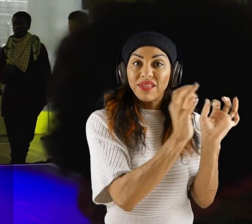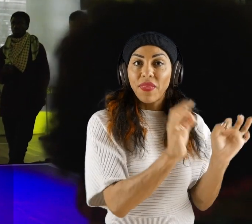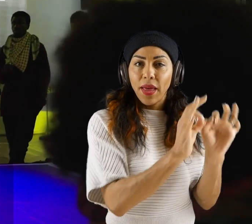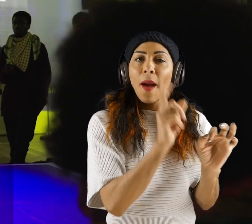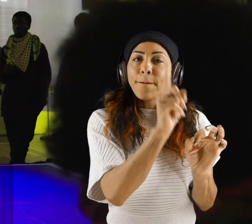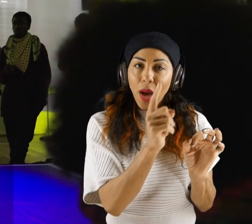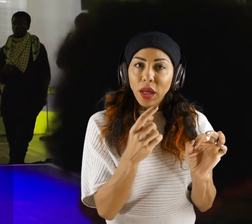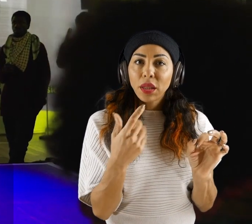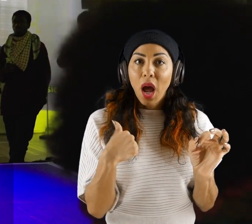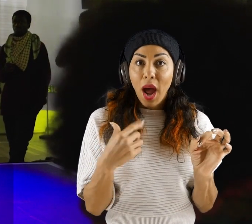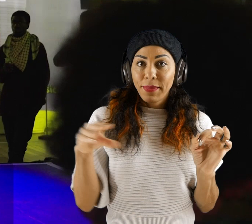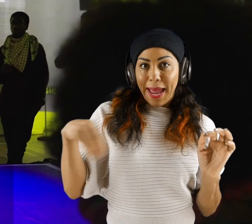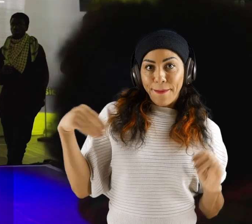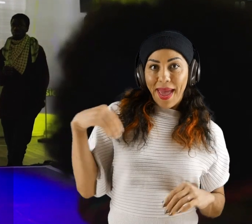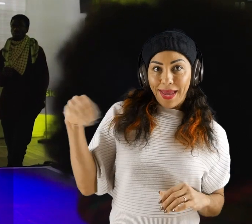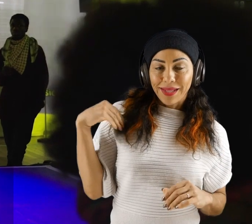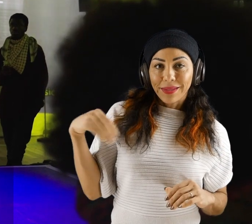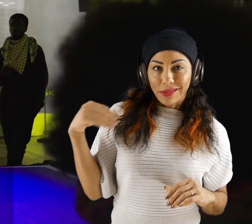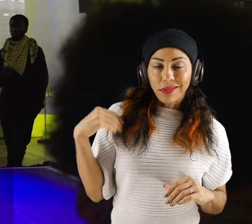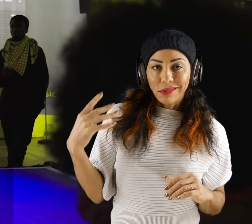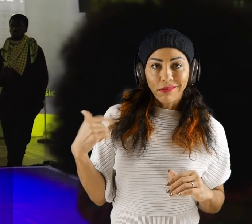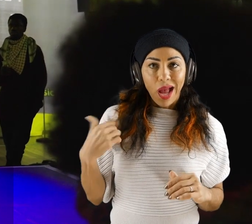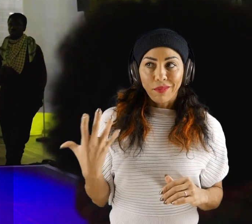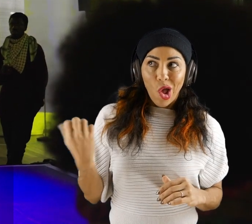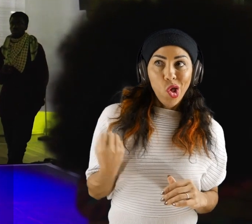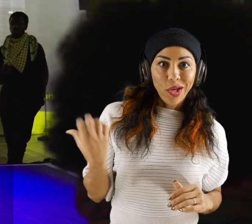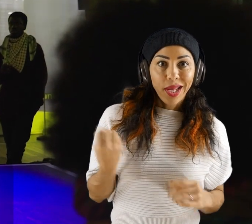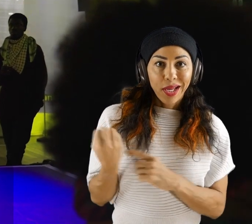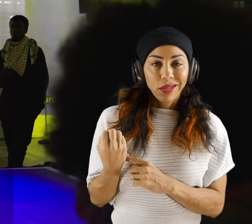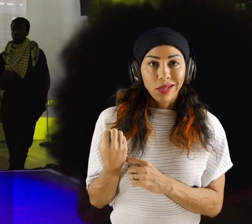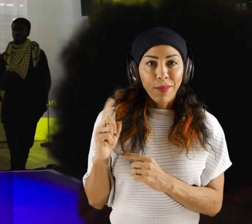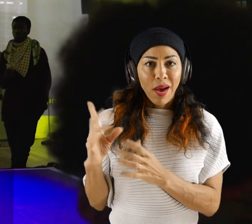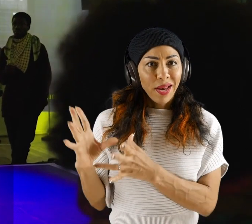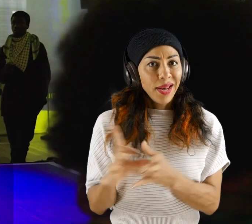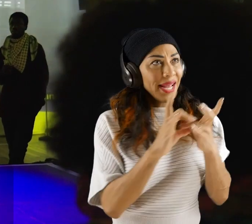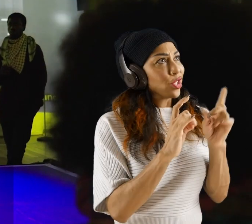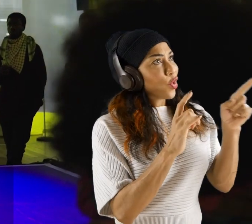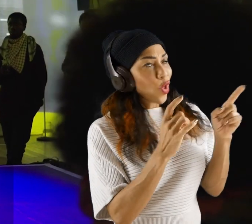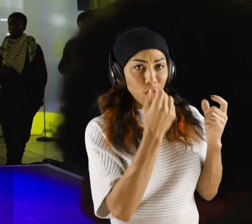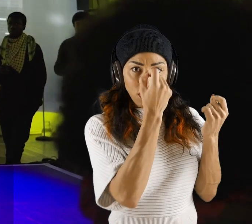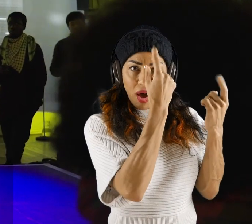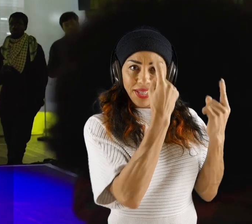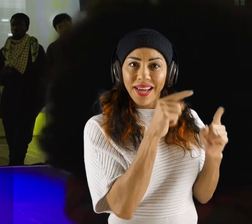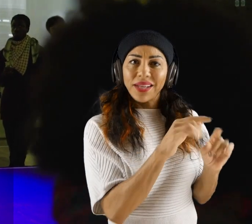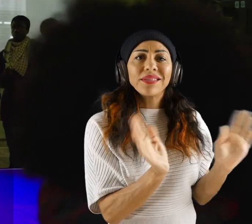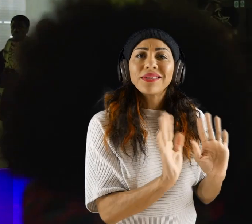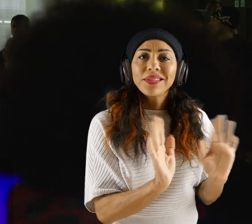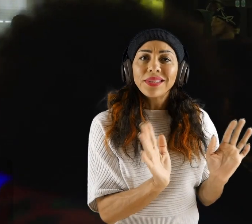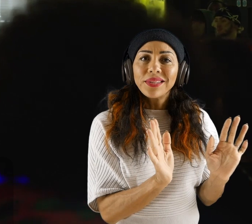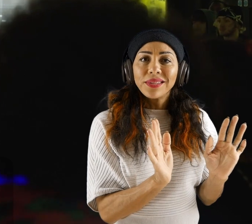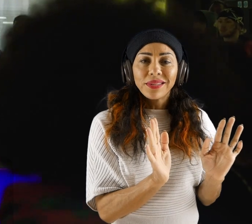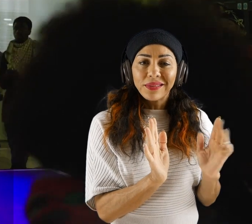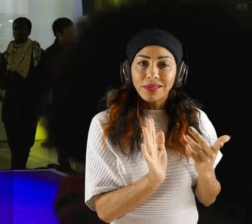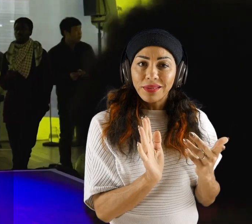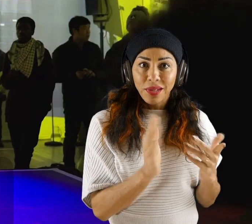am earning money, but not from the sharing of the work. The work is happening regardless. Does that make sense?